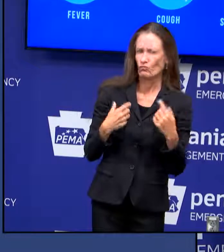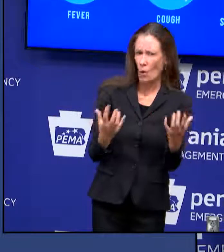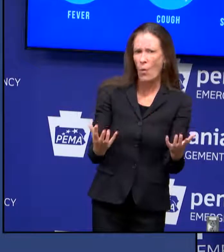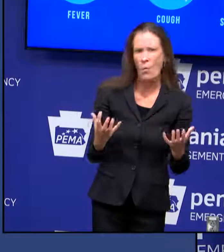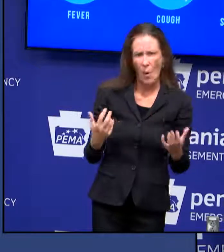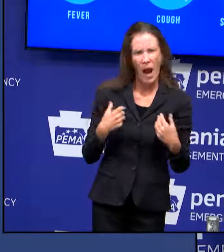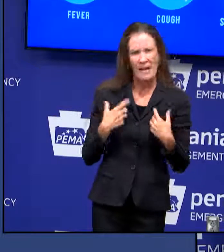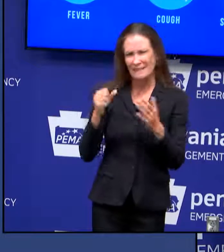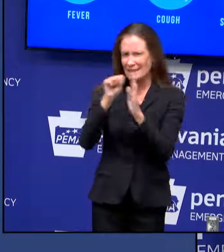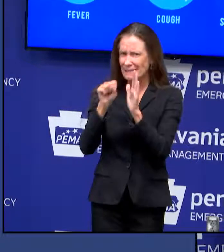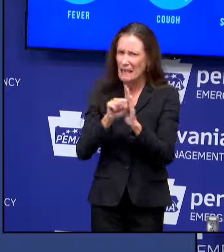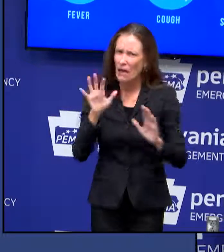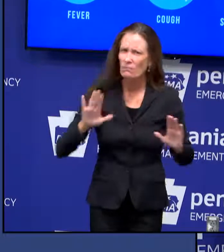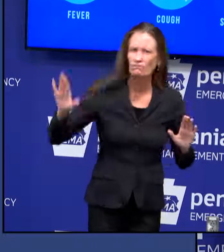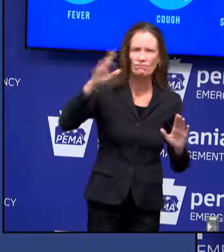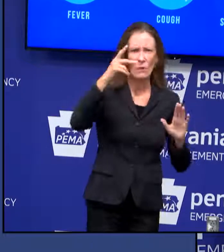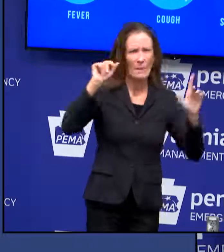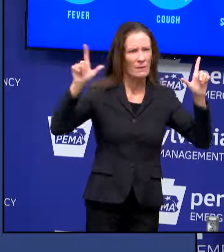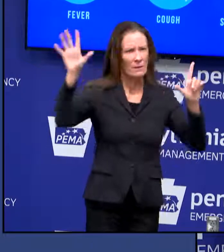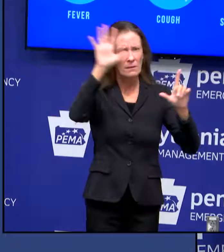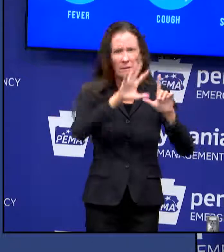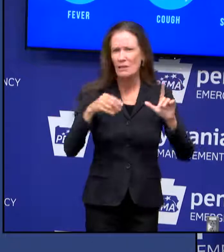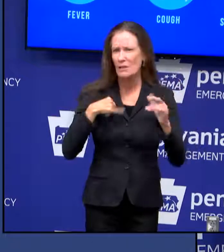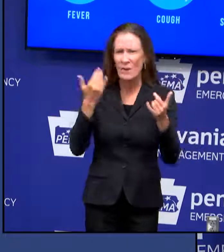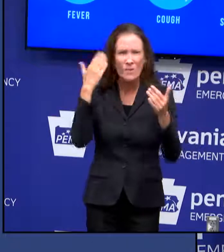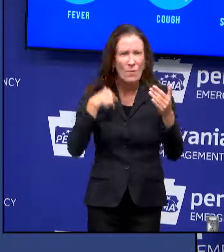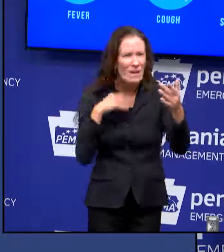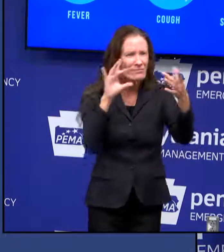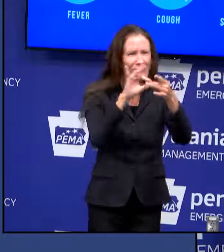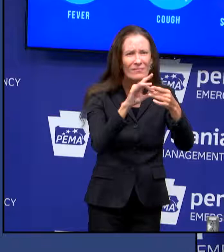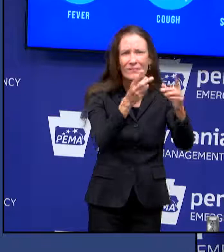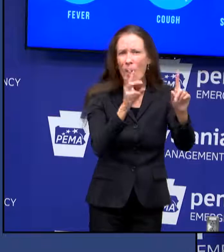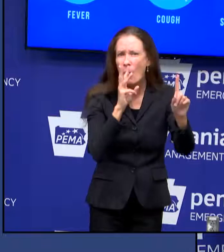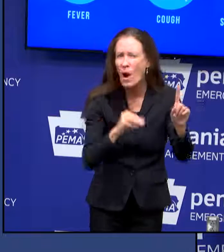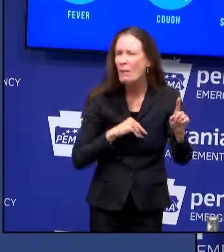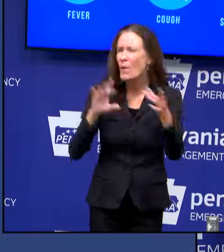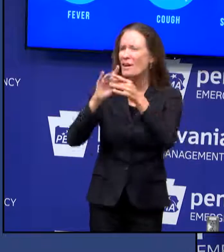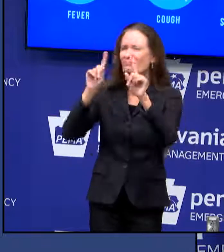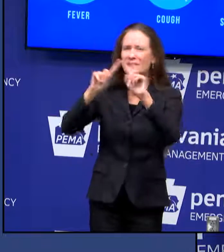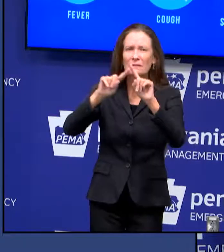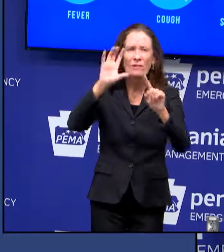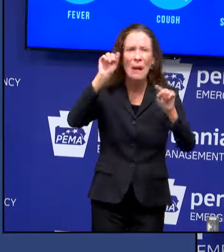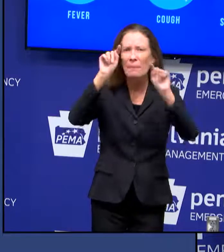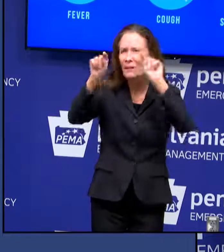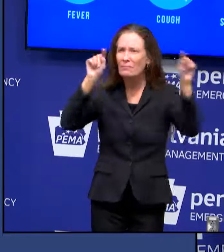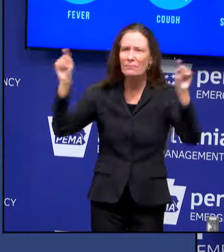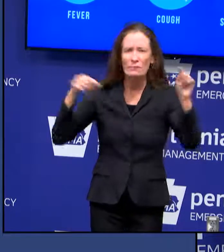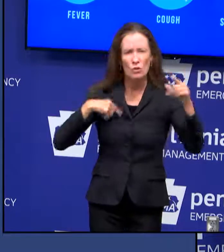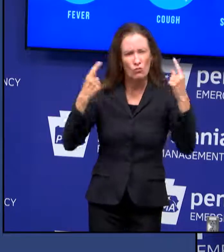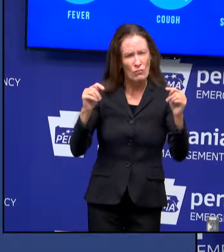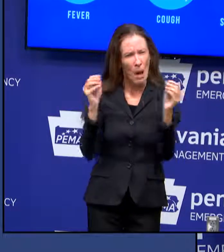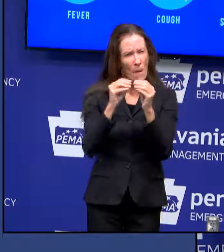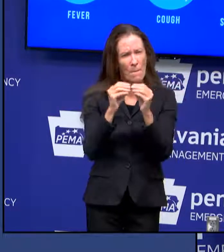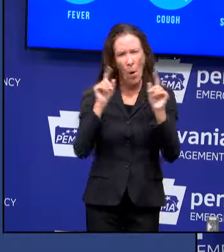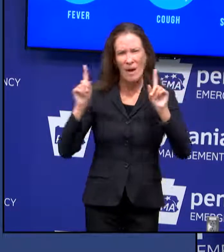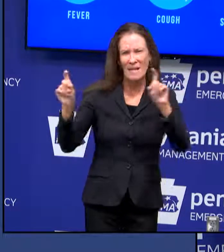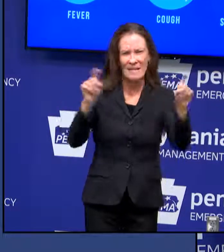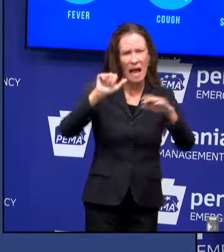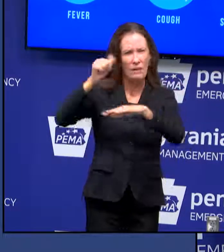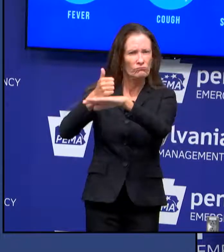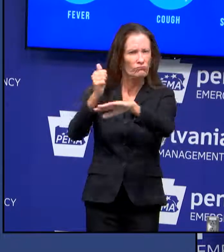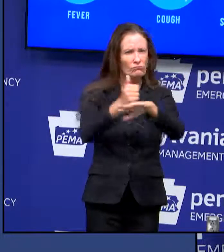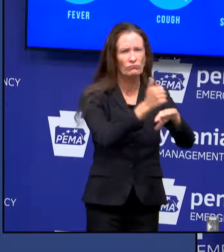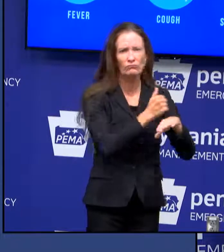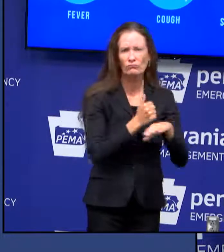Working with Walmart and other facilities is one way to do that. In addition, we have done, completed all of our